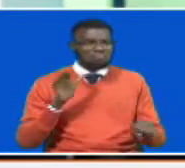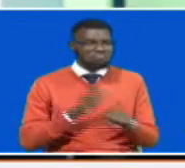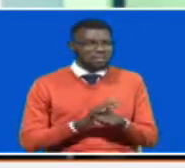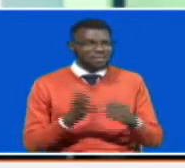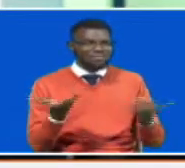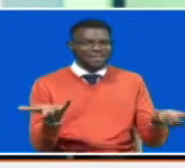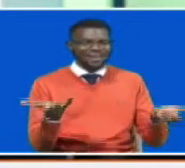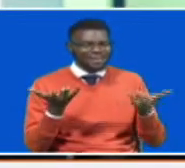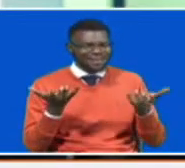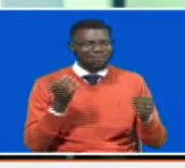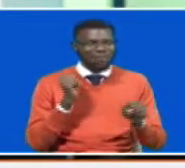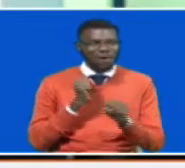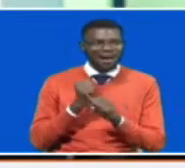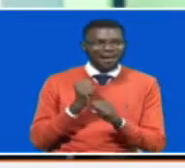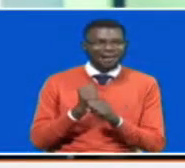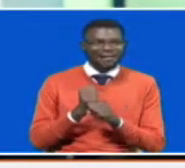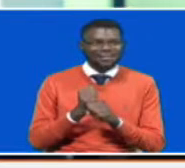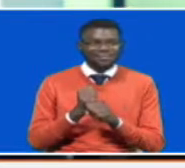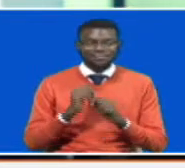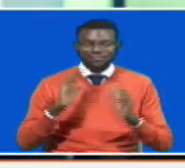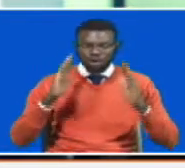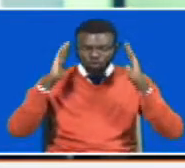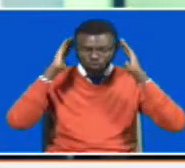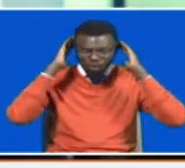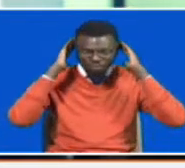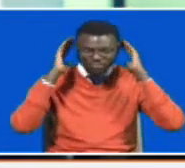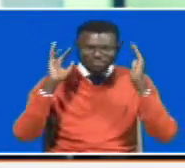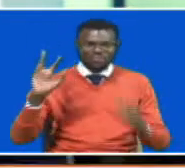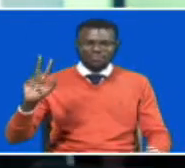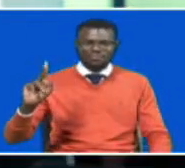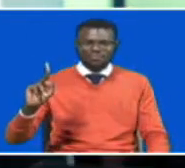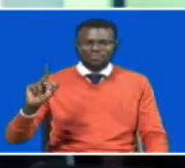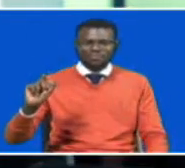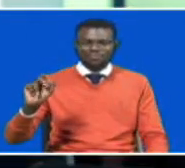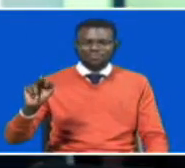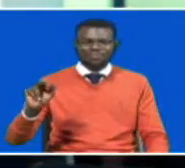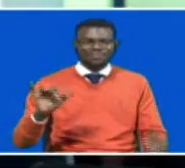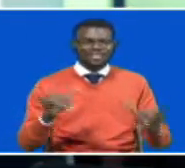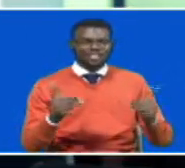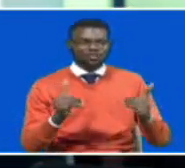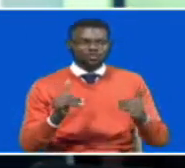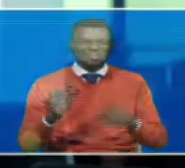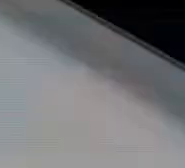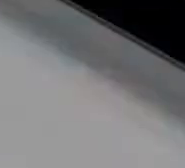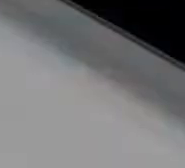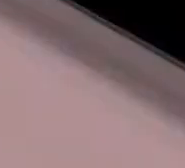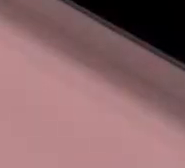need of work? Okipkemboi, KTN News, Nairobi.